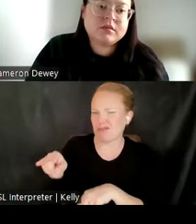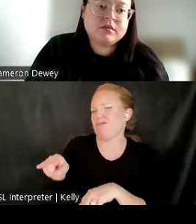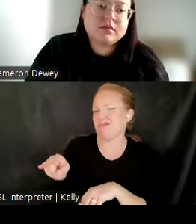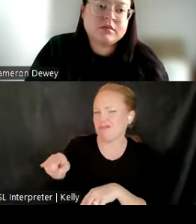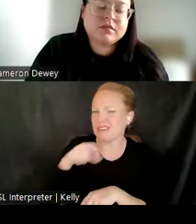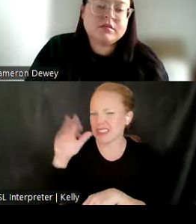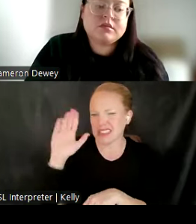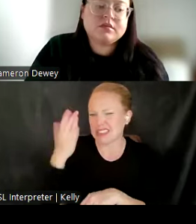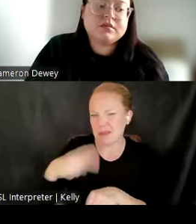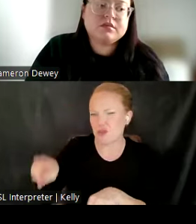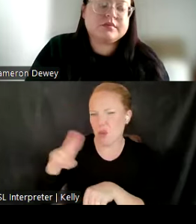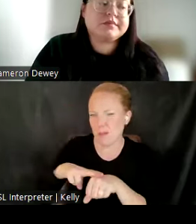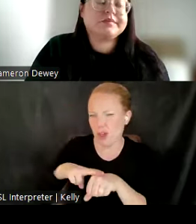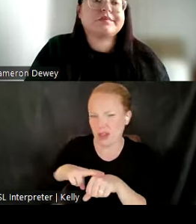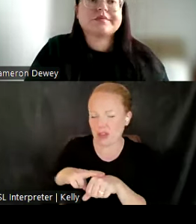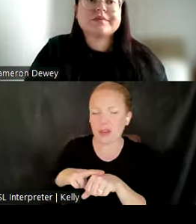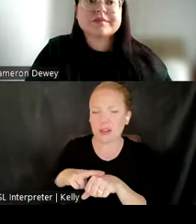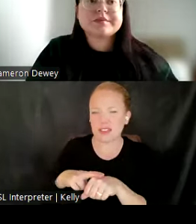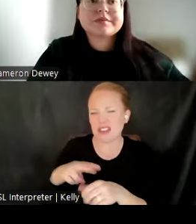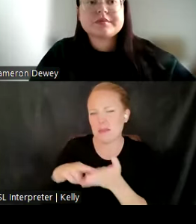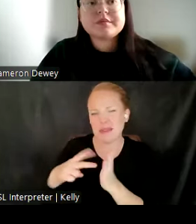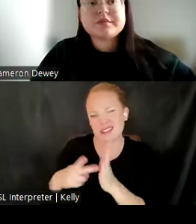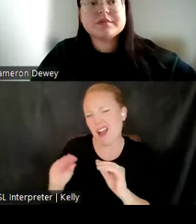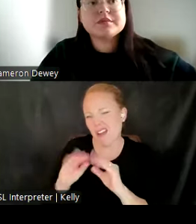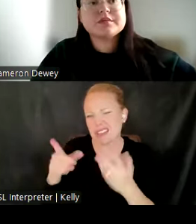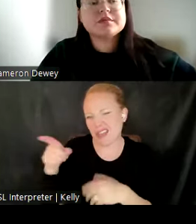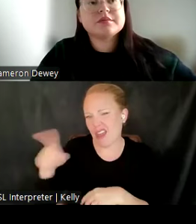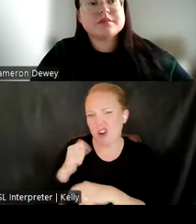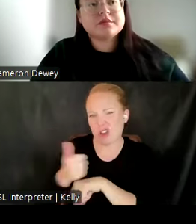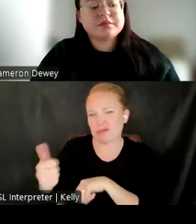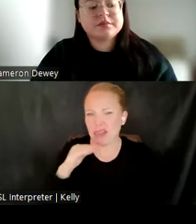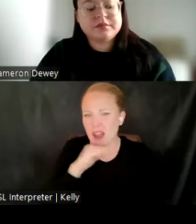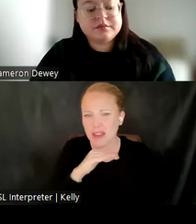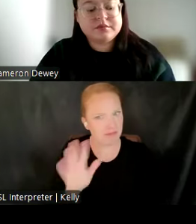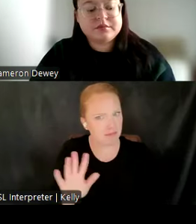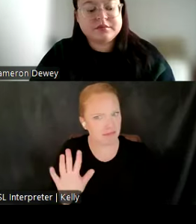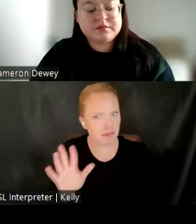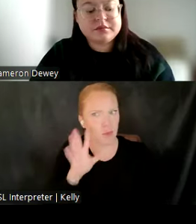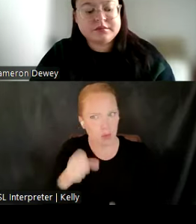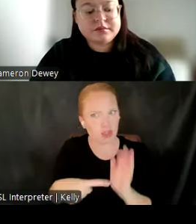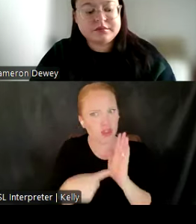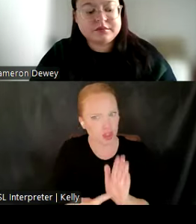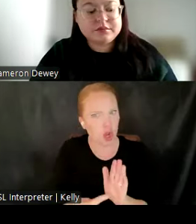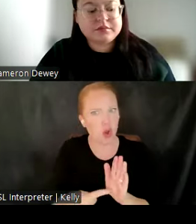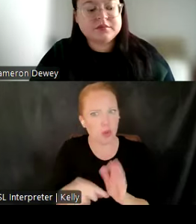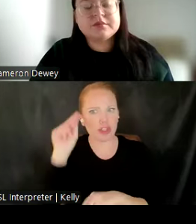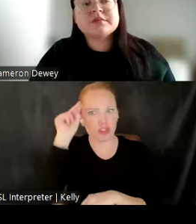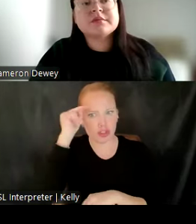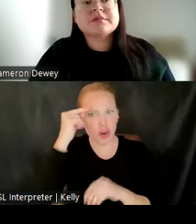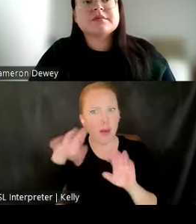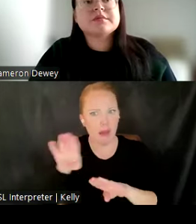is. And we will begin to discuss this as we go into the neurobiology of trauma. And what we will see in